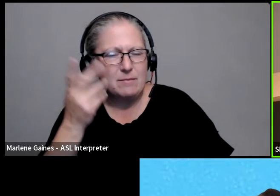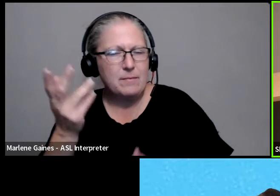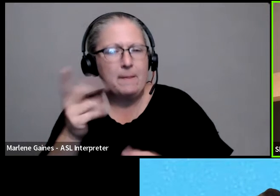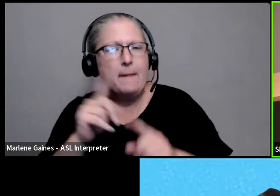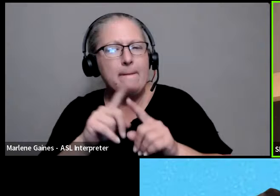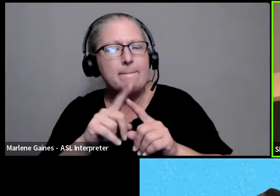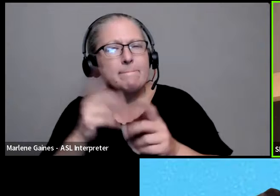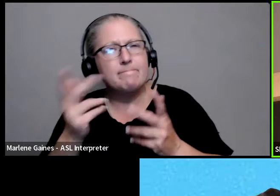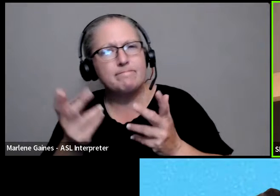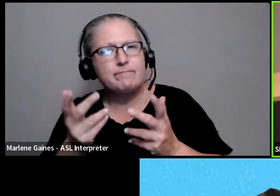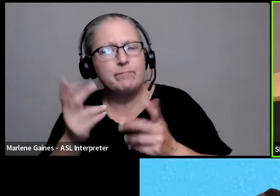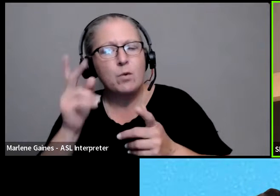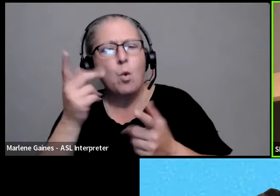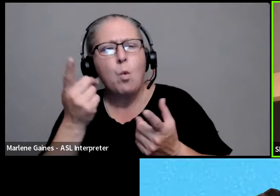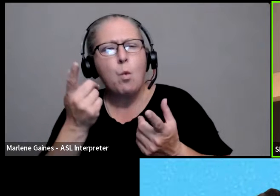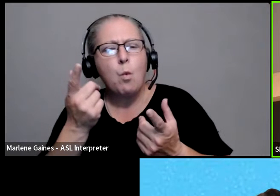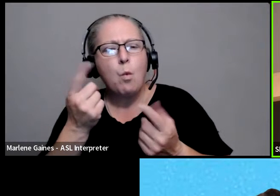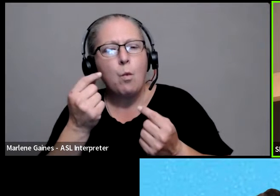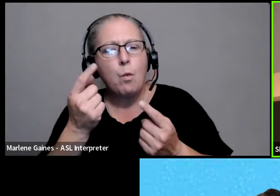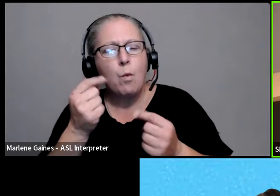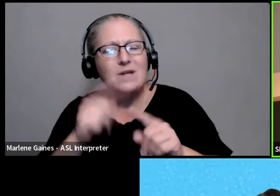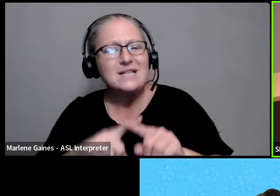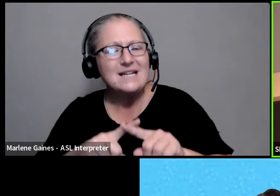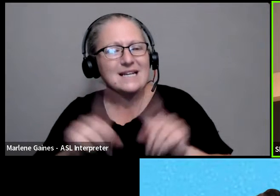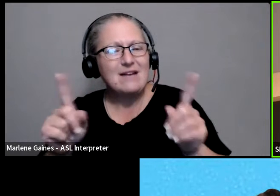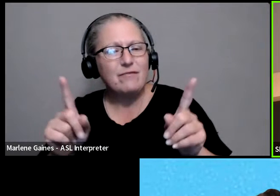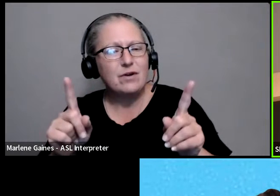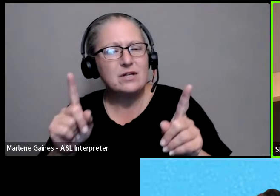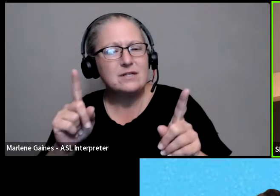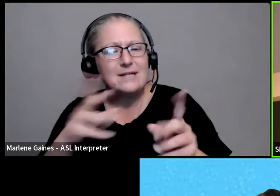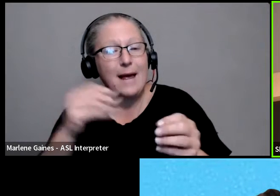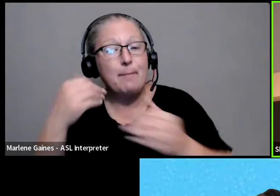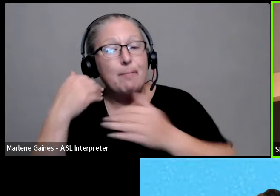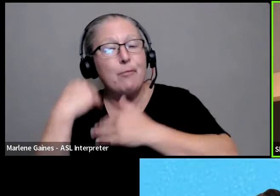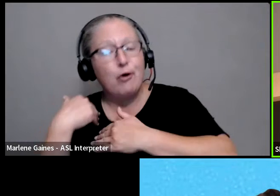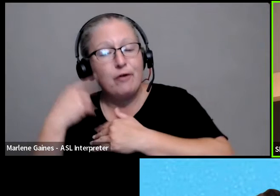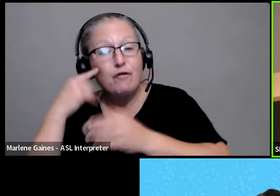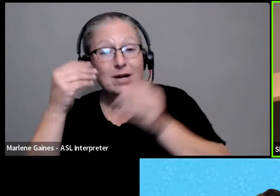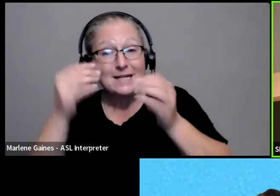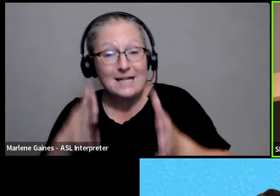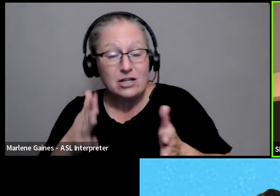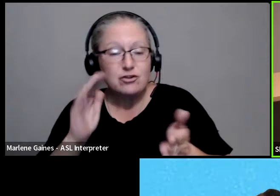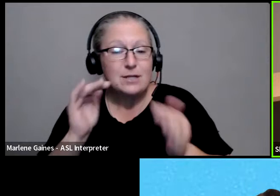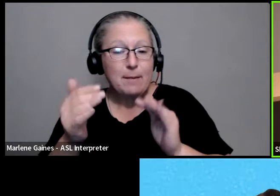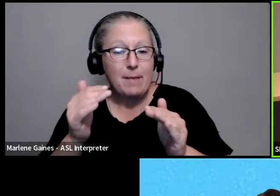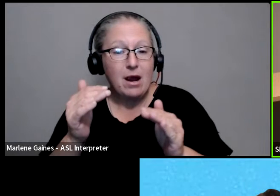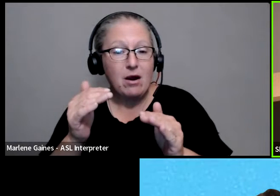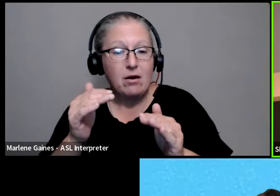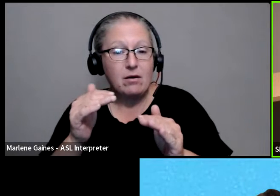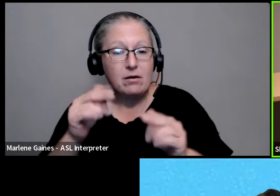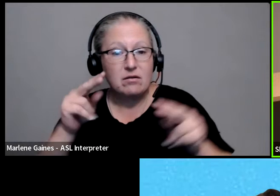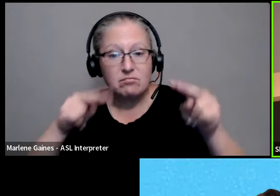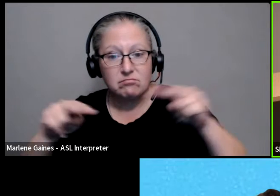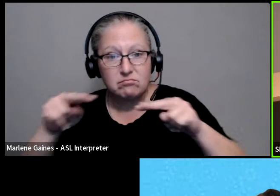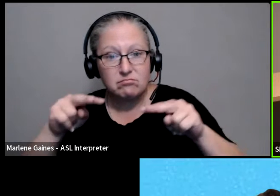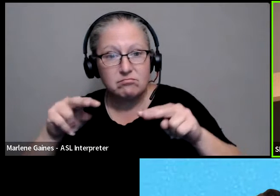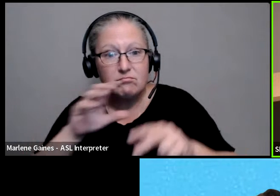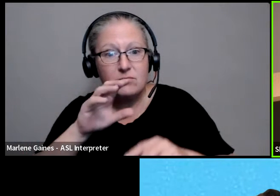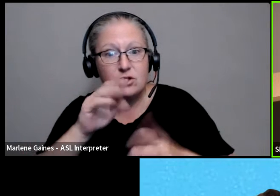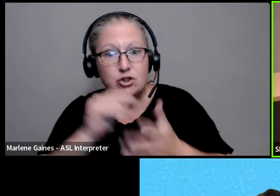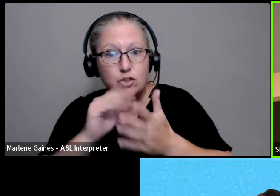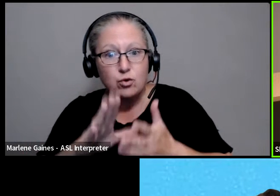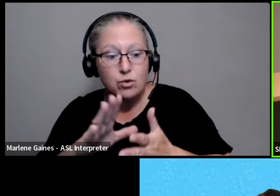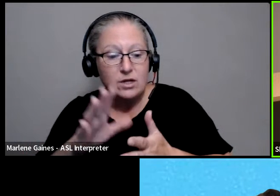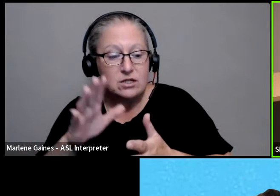so what's the difference in burden on teachers versus policing students' phone